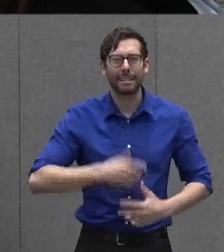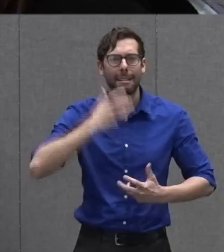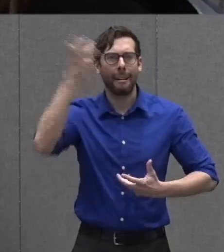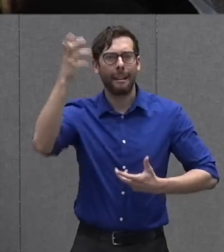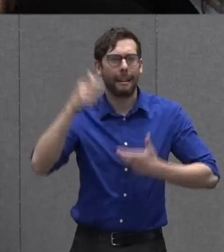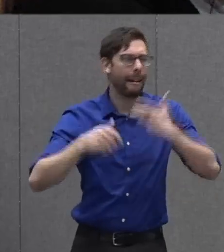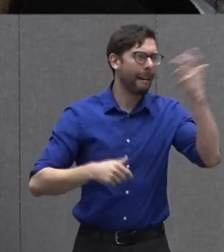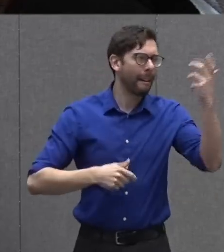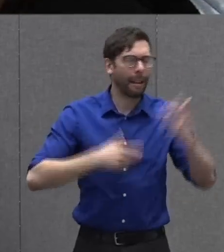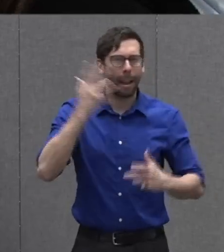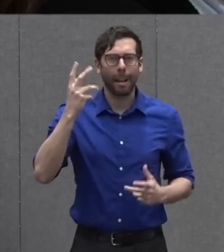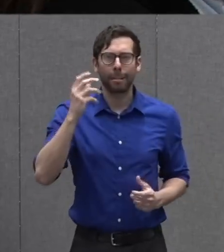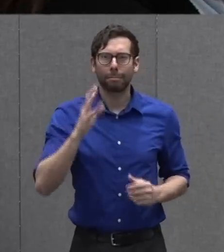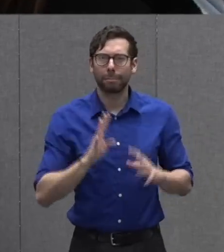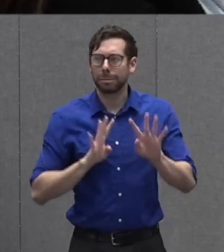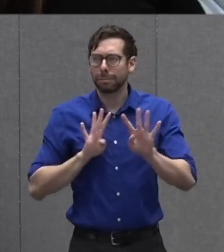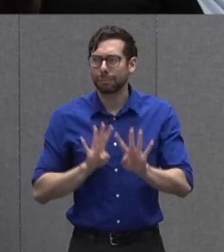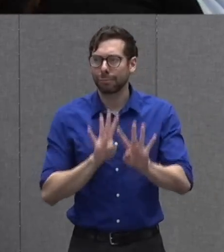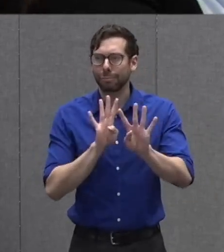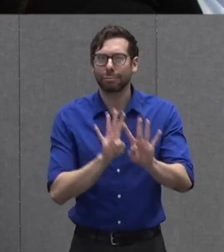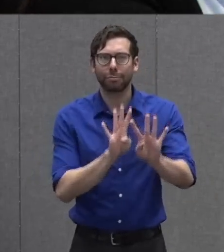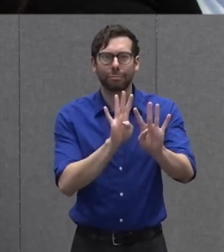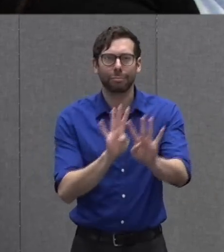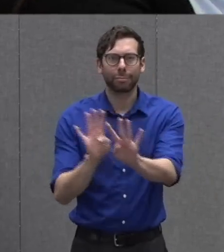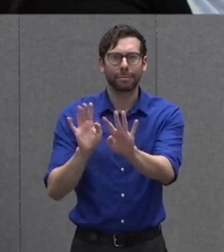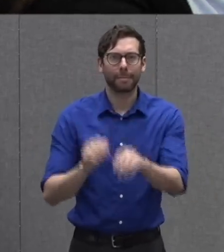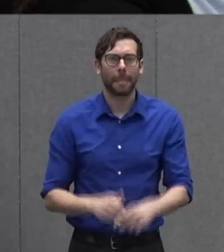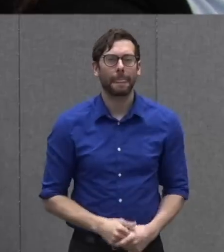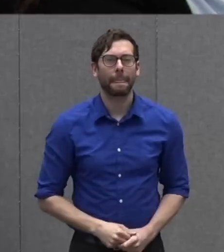You can see that they're rushing around.